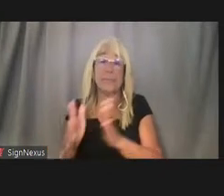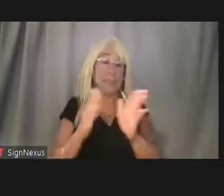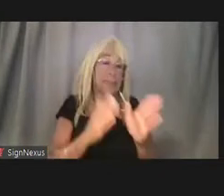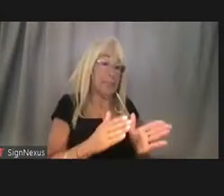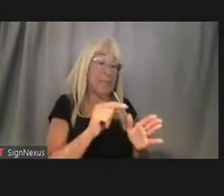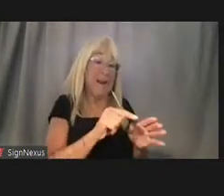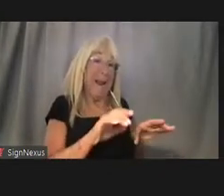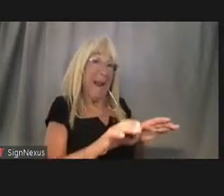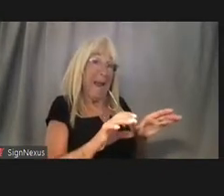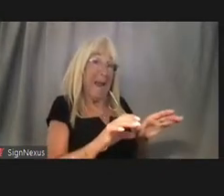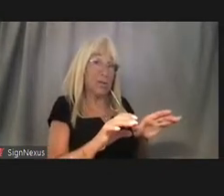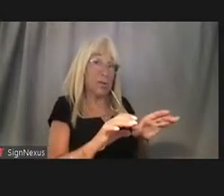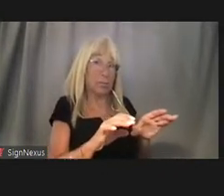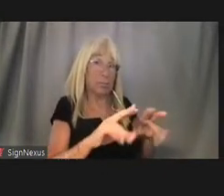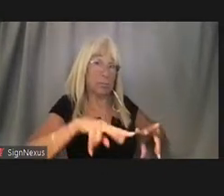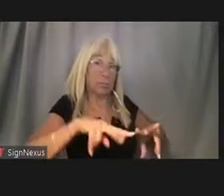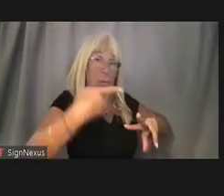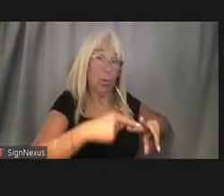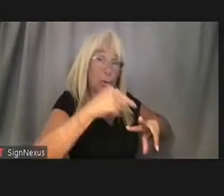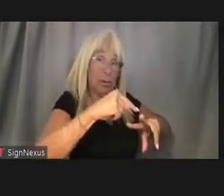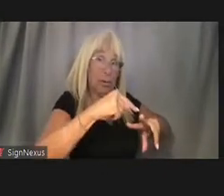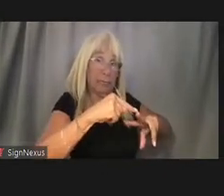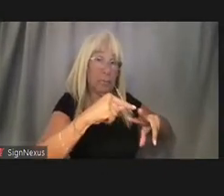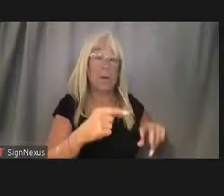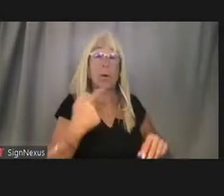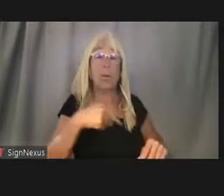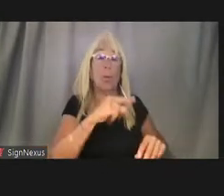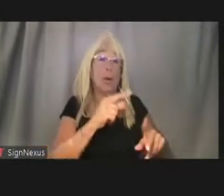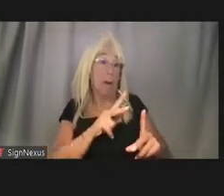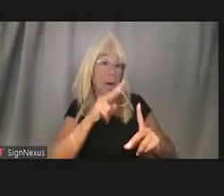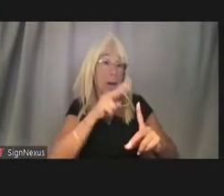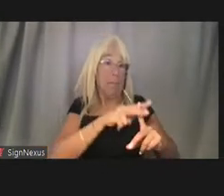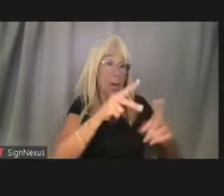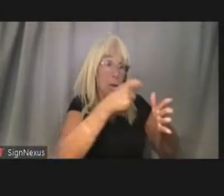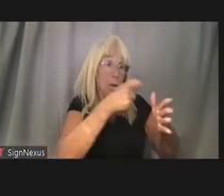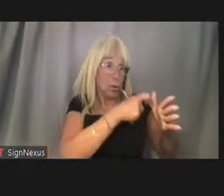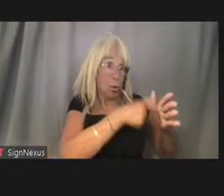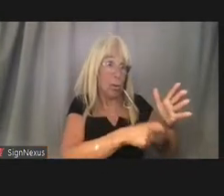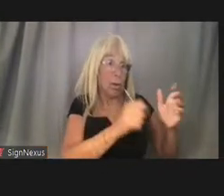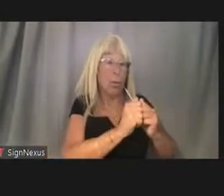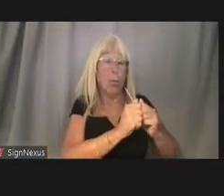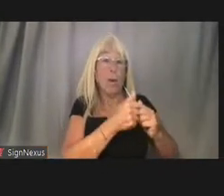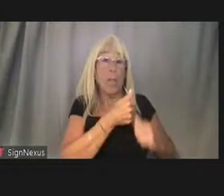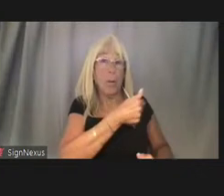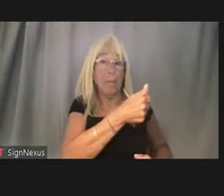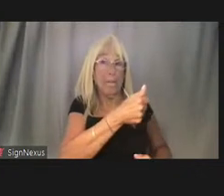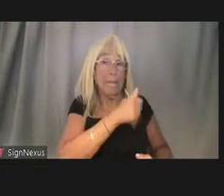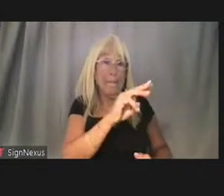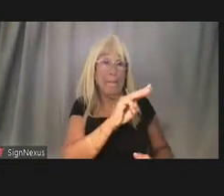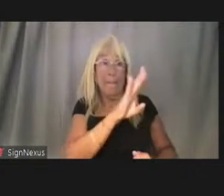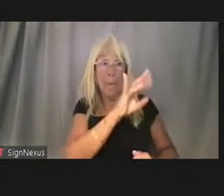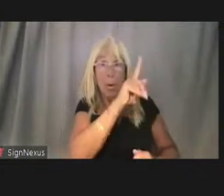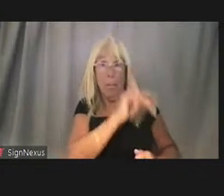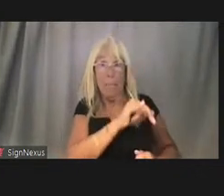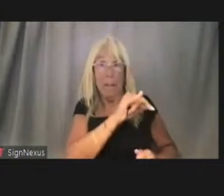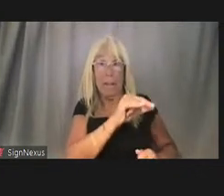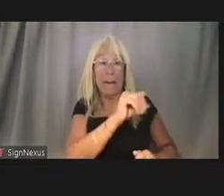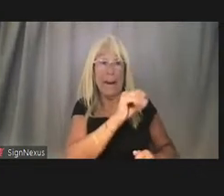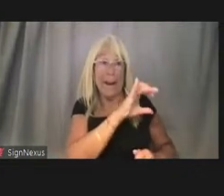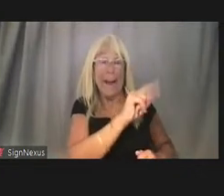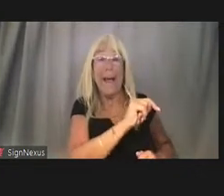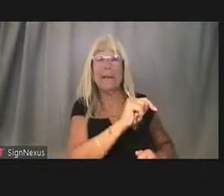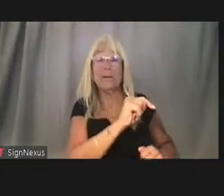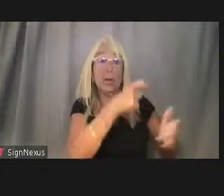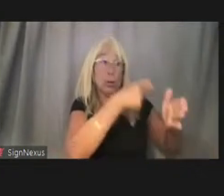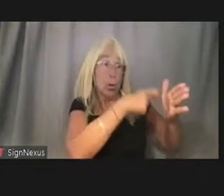action alternative where we Implement a tolling program consistent with the mobility act to tow the vehicles entering or remaining in the Manhattan Central